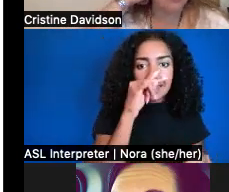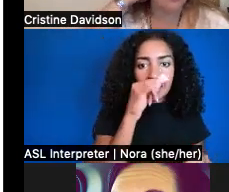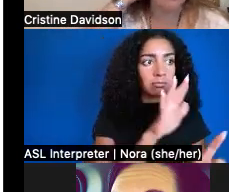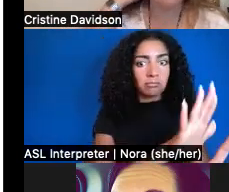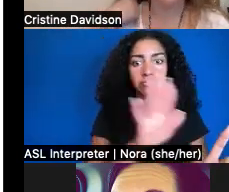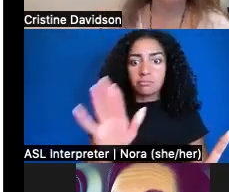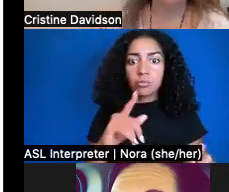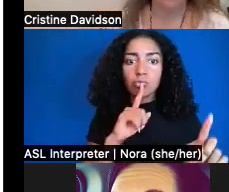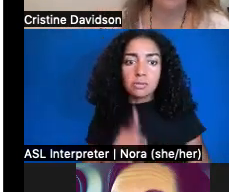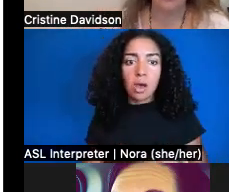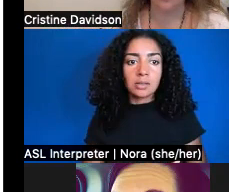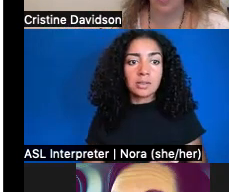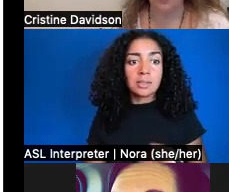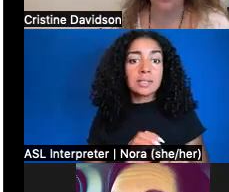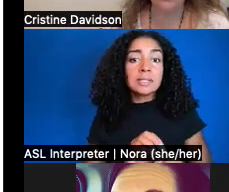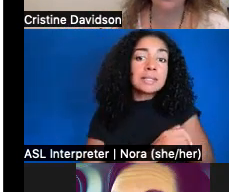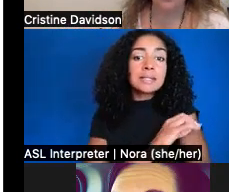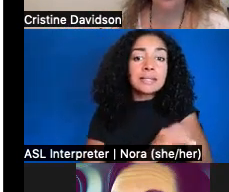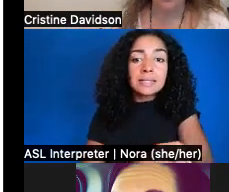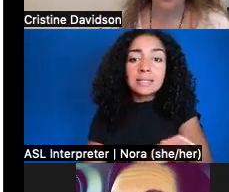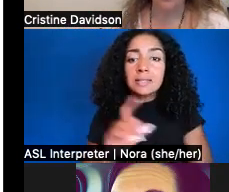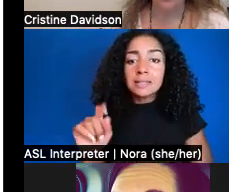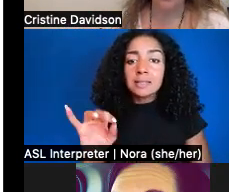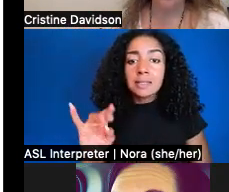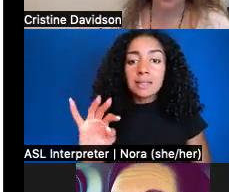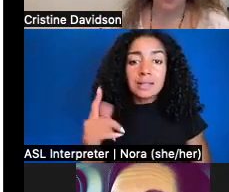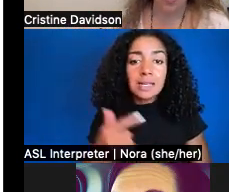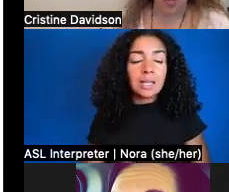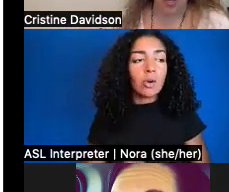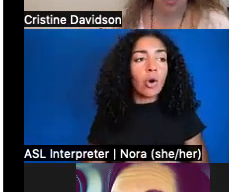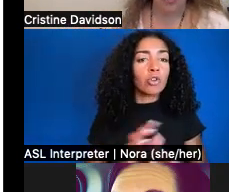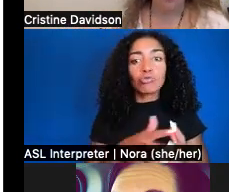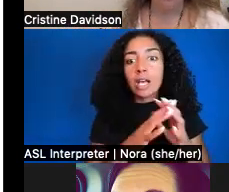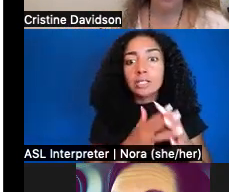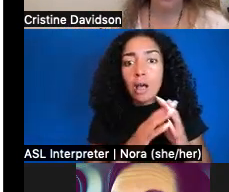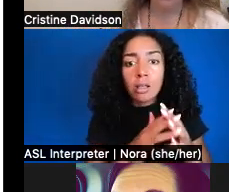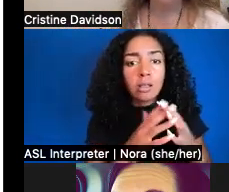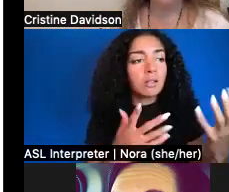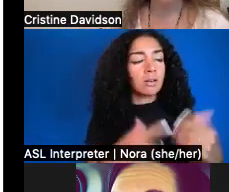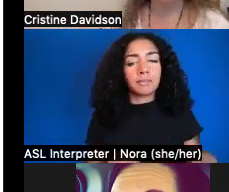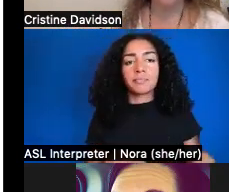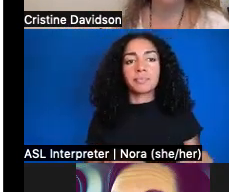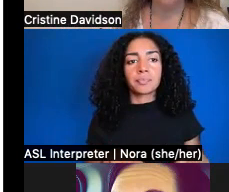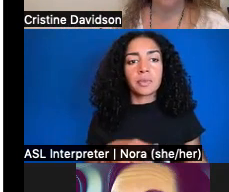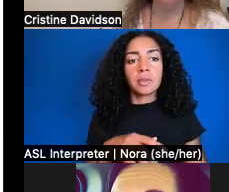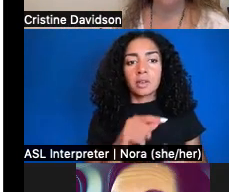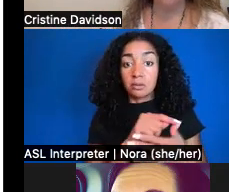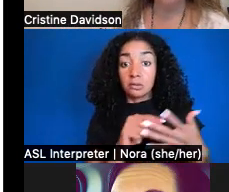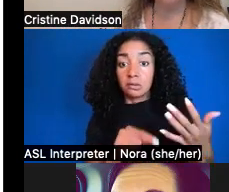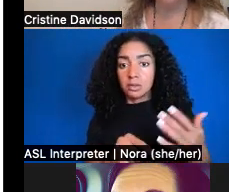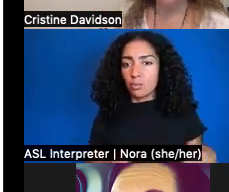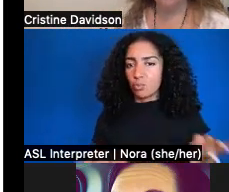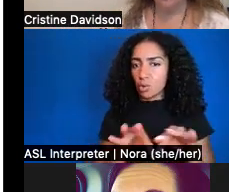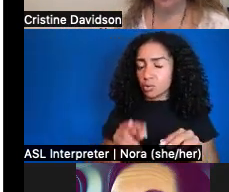Tickling, that kind of stuff, wrestling around, right? So those are all kind of red flags to be kind of looking